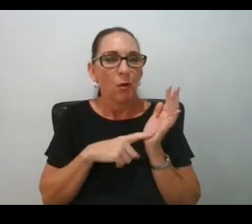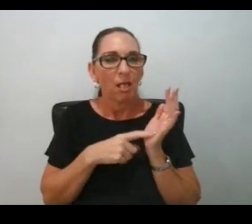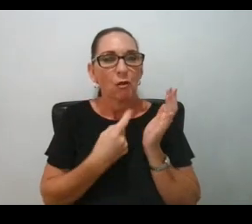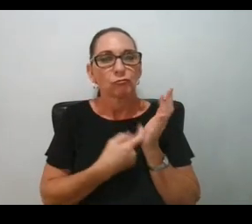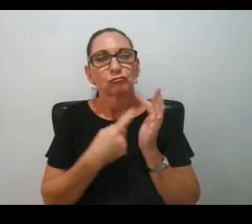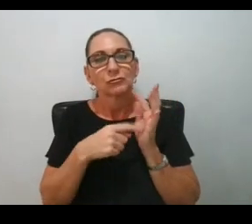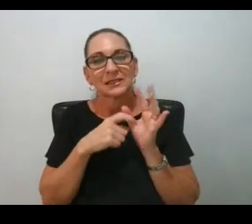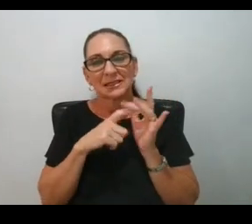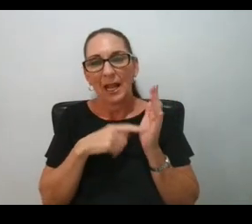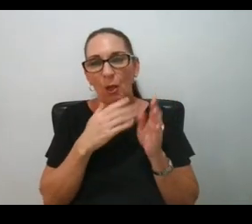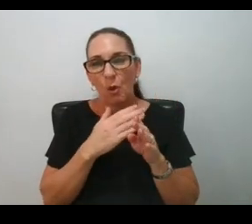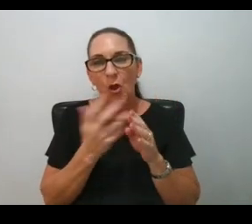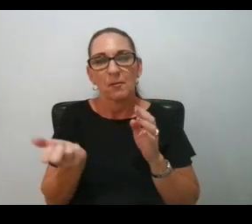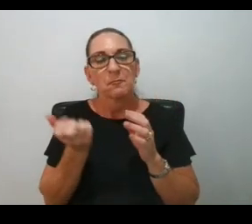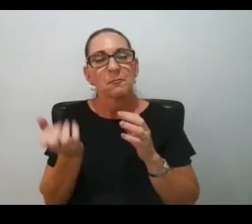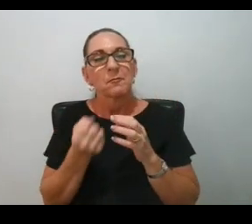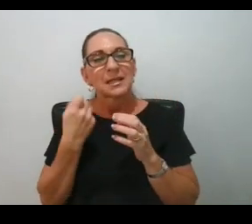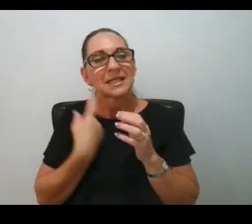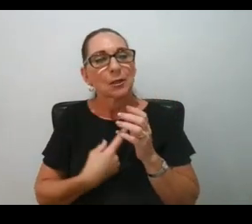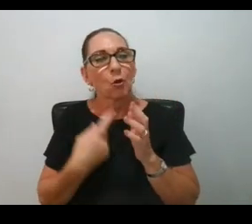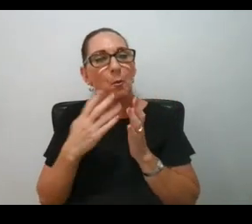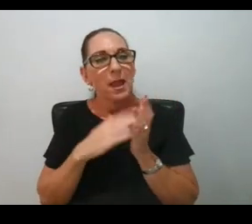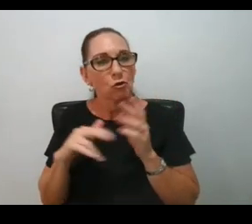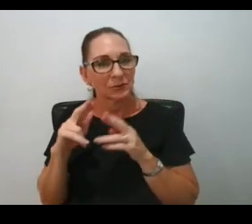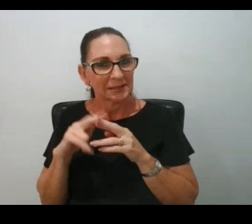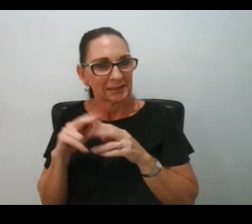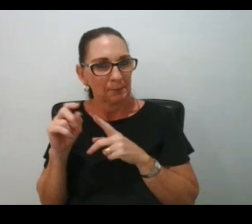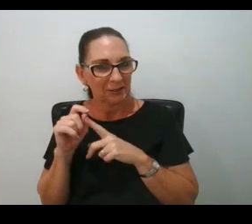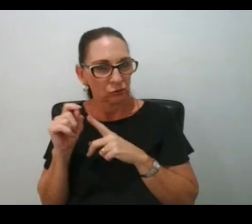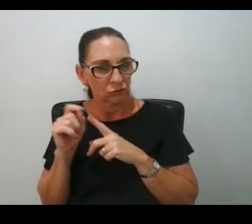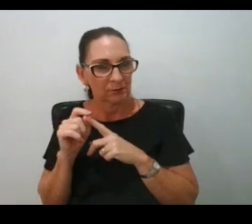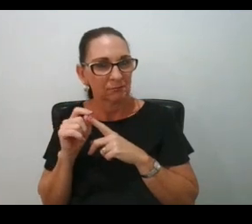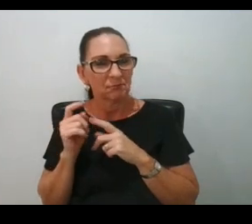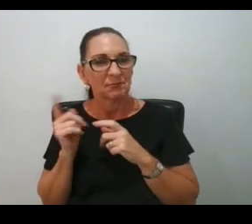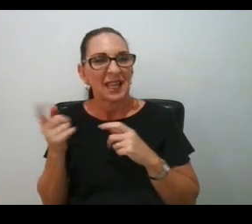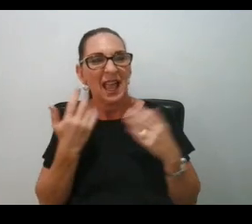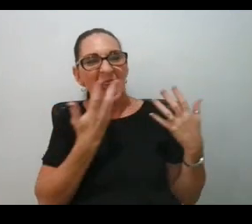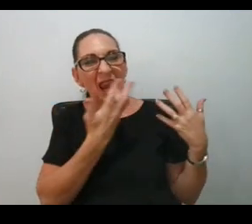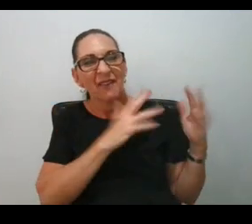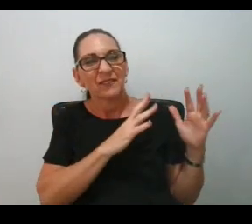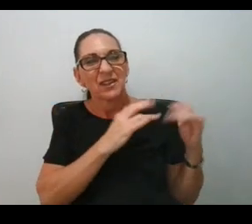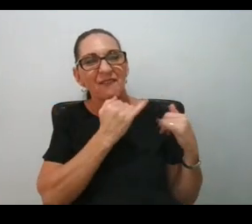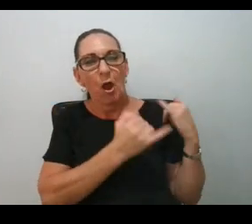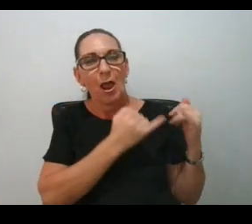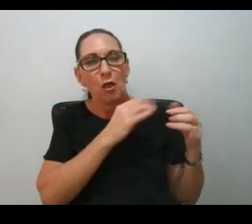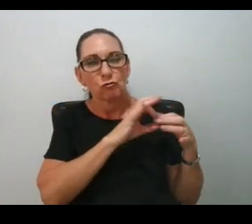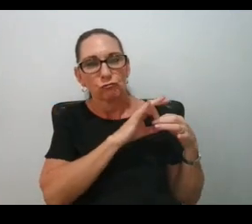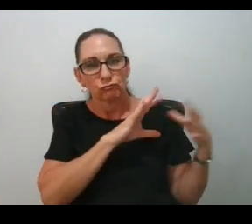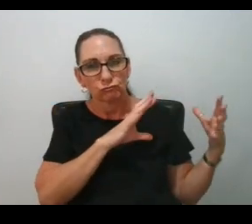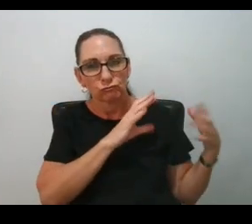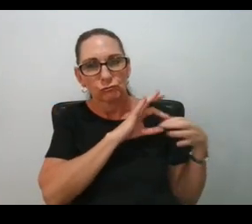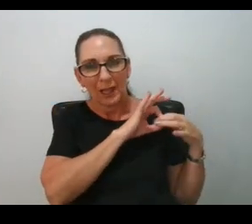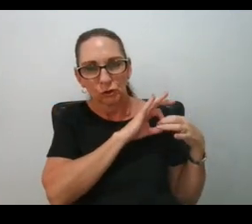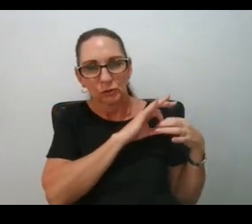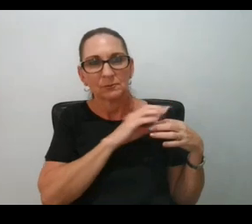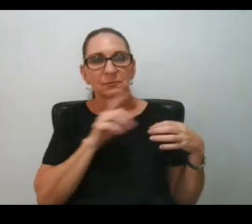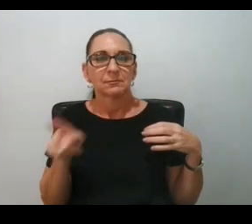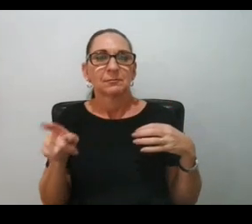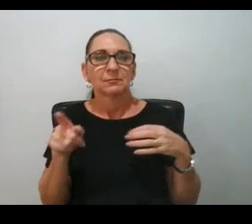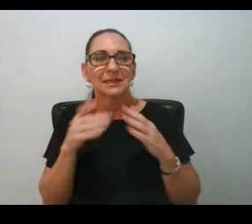pension. She left a violent relationship, is studying in year 12 and wants to join the armed forces. She has 2 mobile